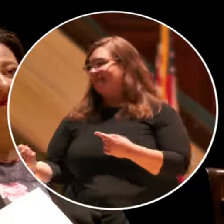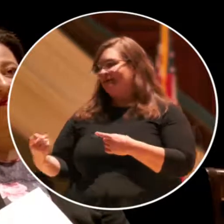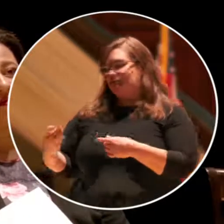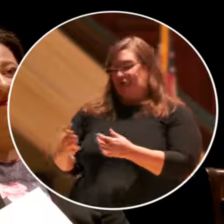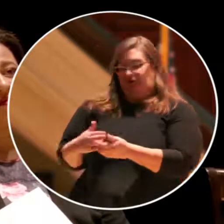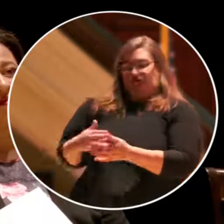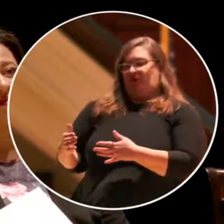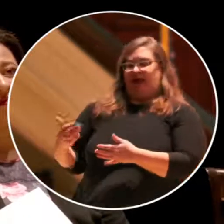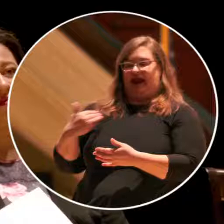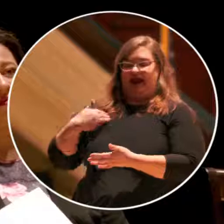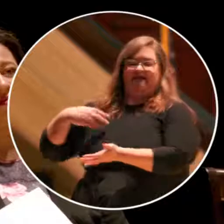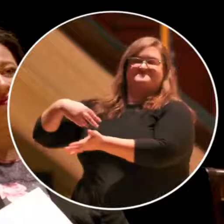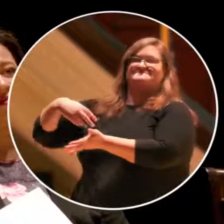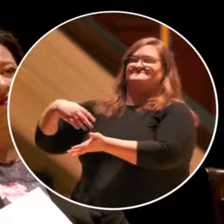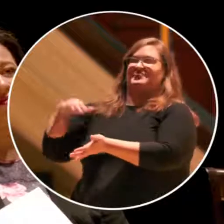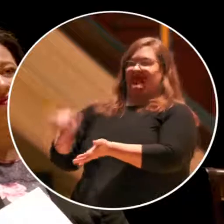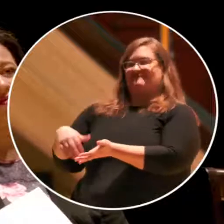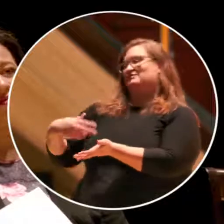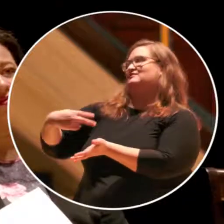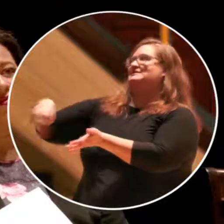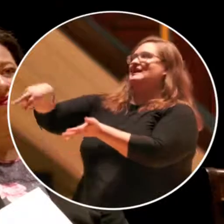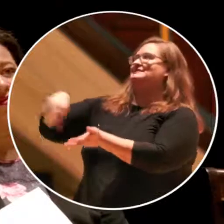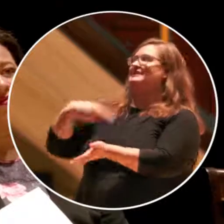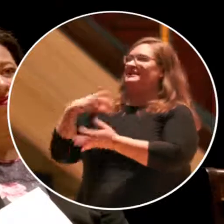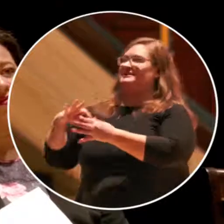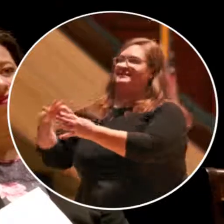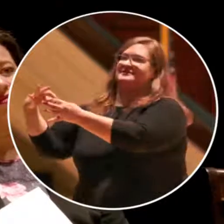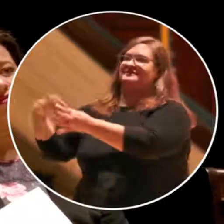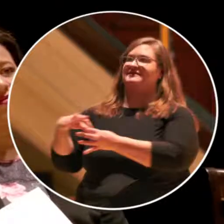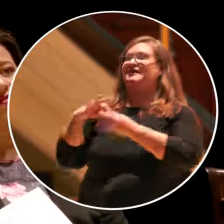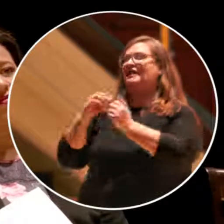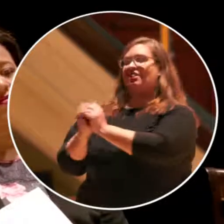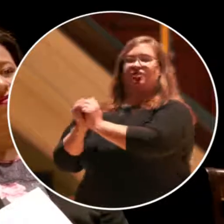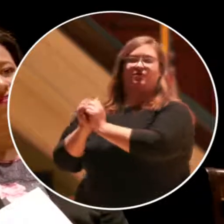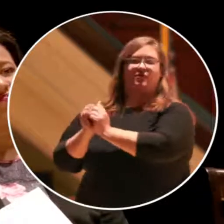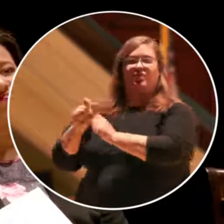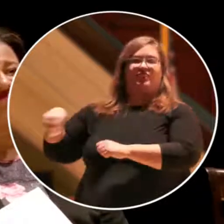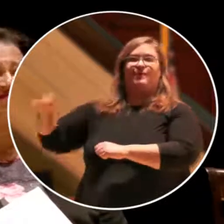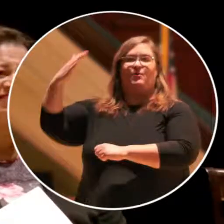that they will someday teach their own daughters, because they will know the steps by heart.